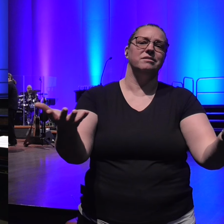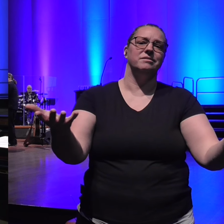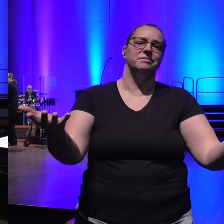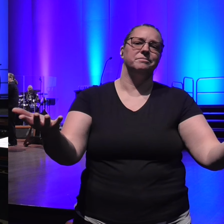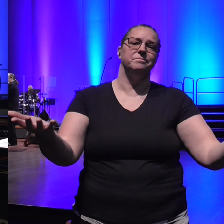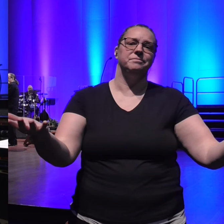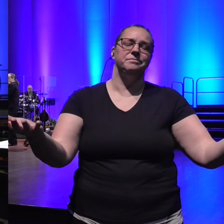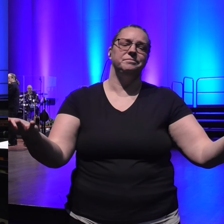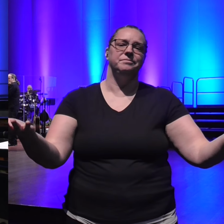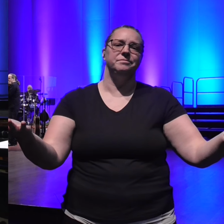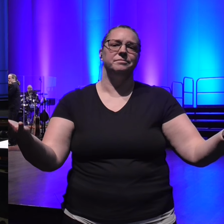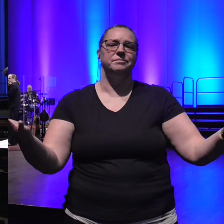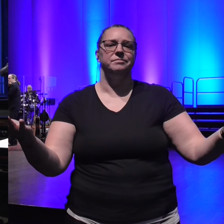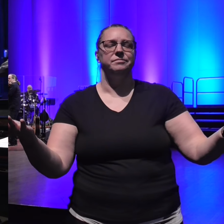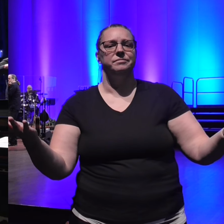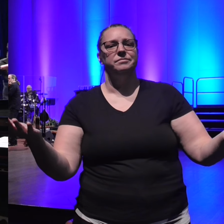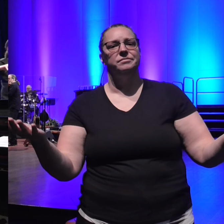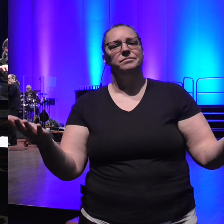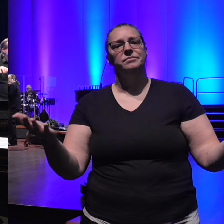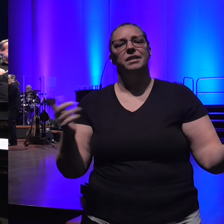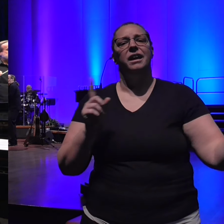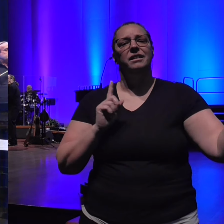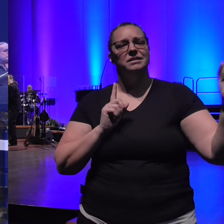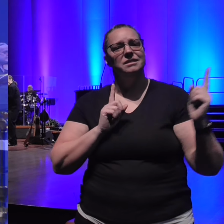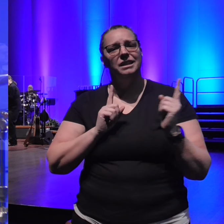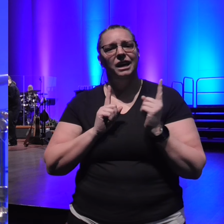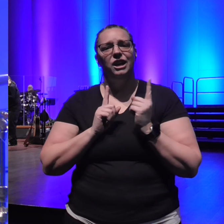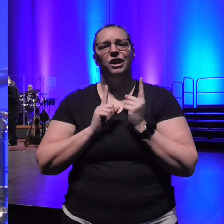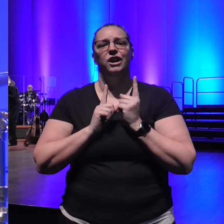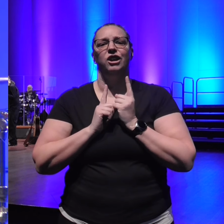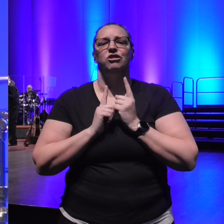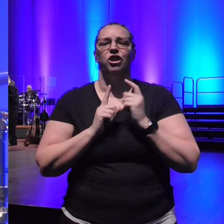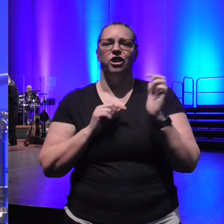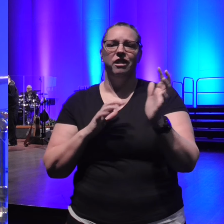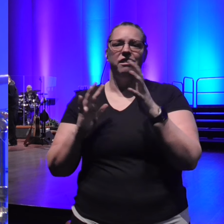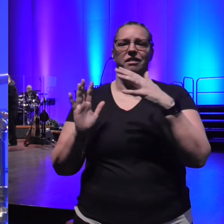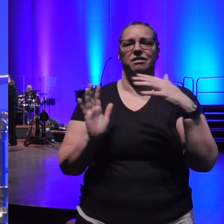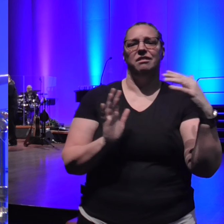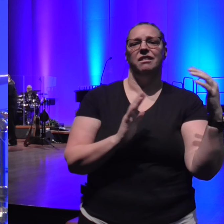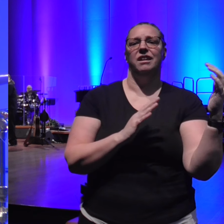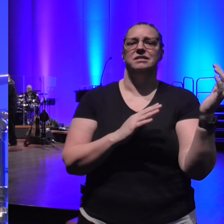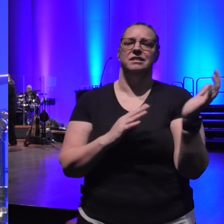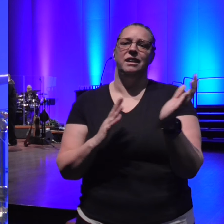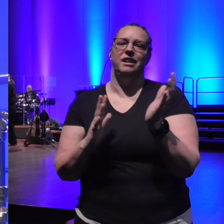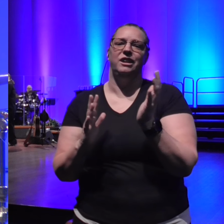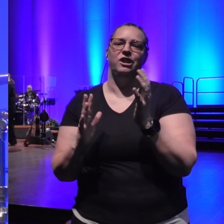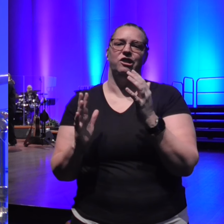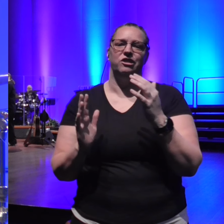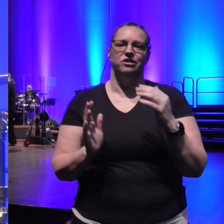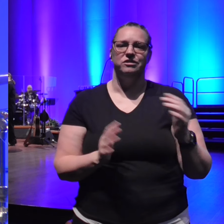everywhere. It's nearer than the air.